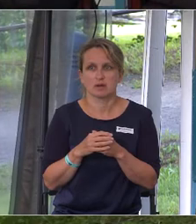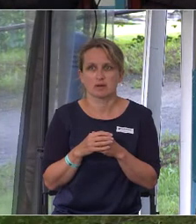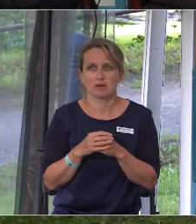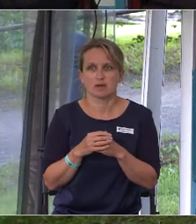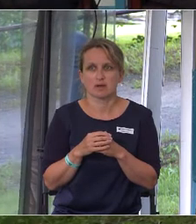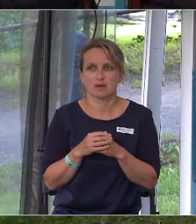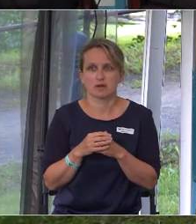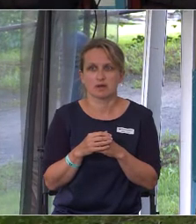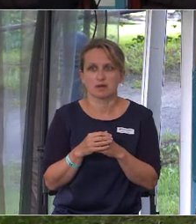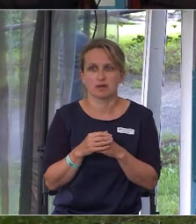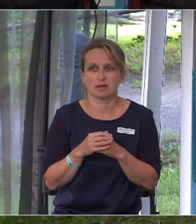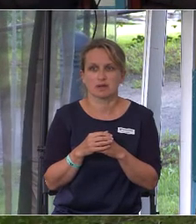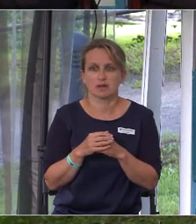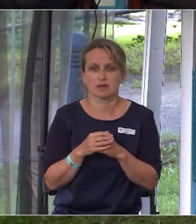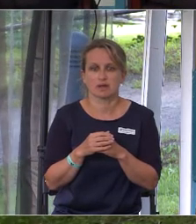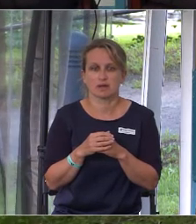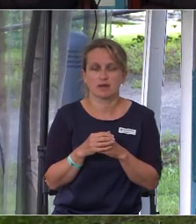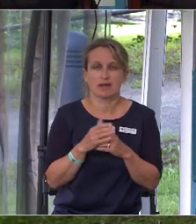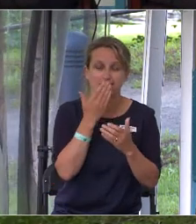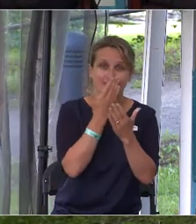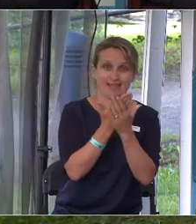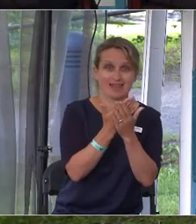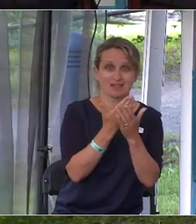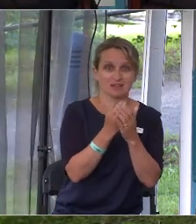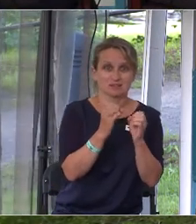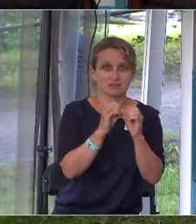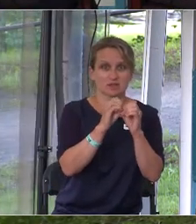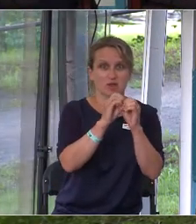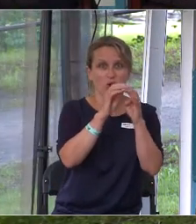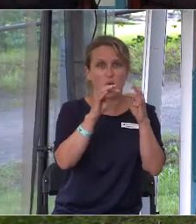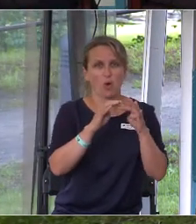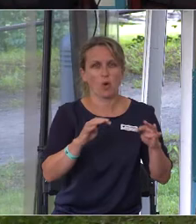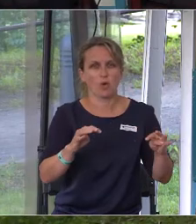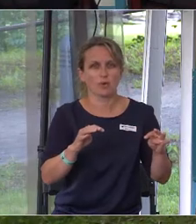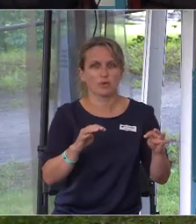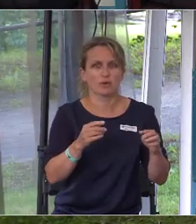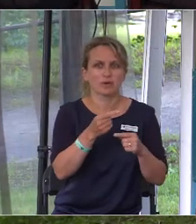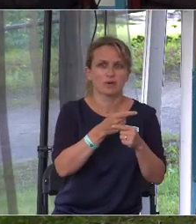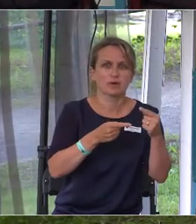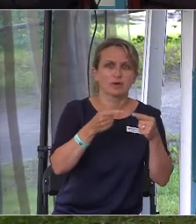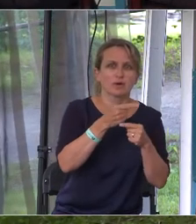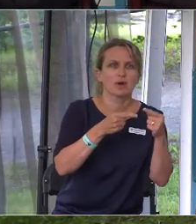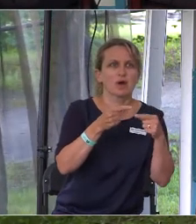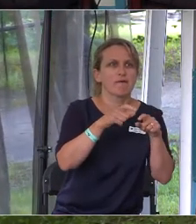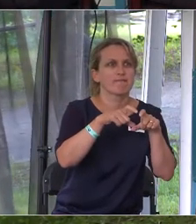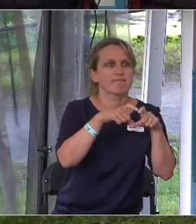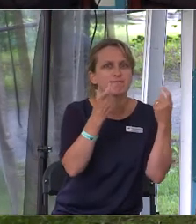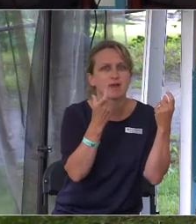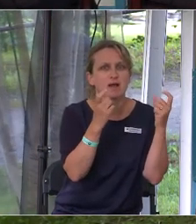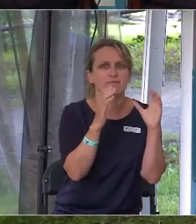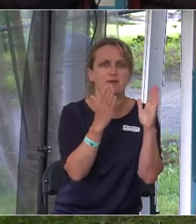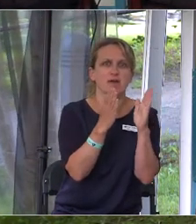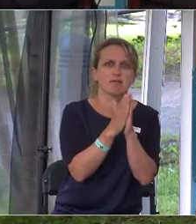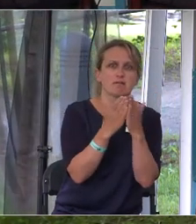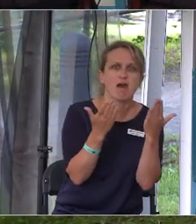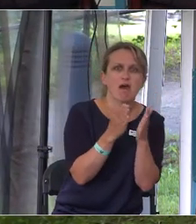Let's say that the group of online is discussing some sort of media, a movie, or tech, and